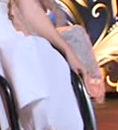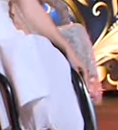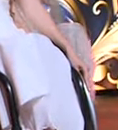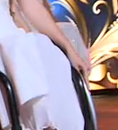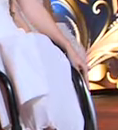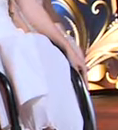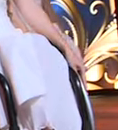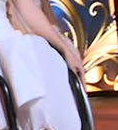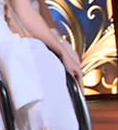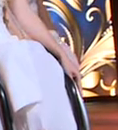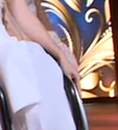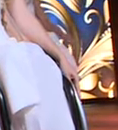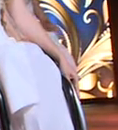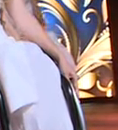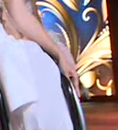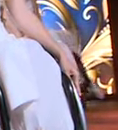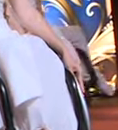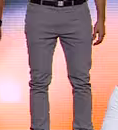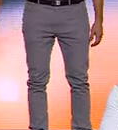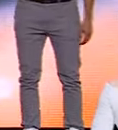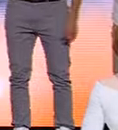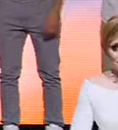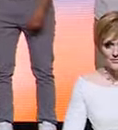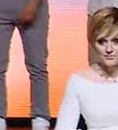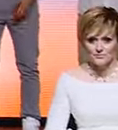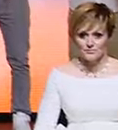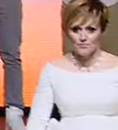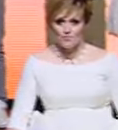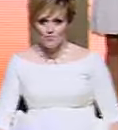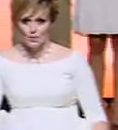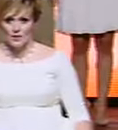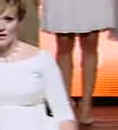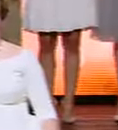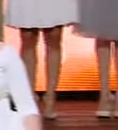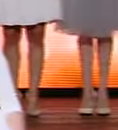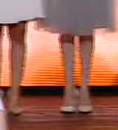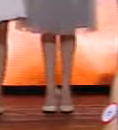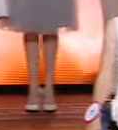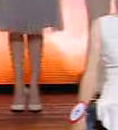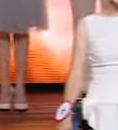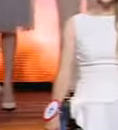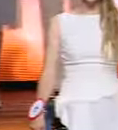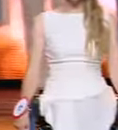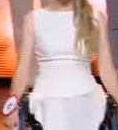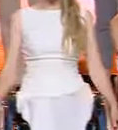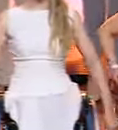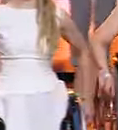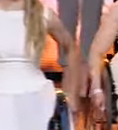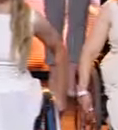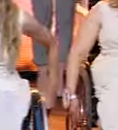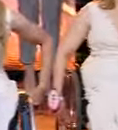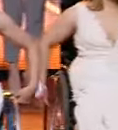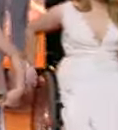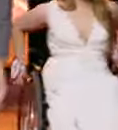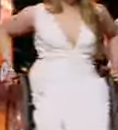it again. I can't stop now, I've traveled so far to